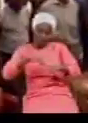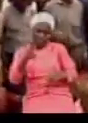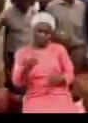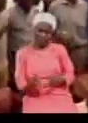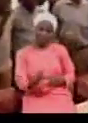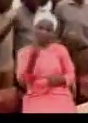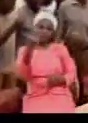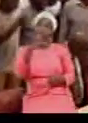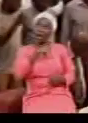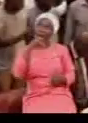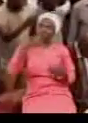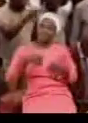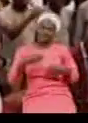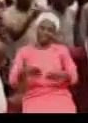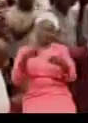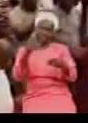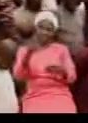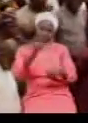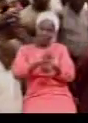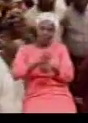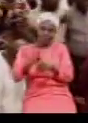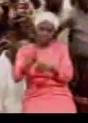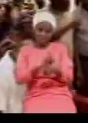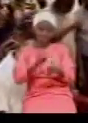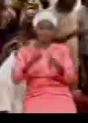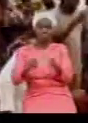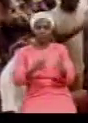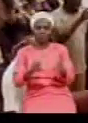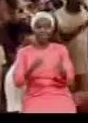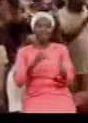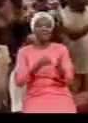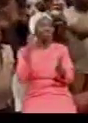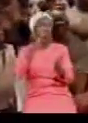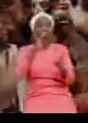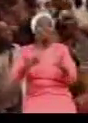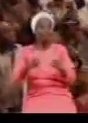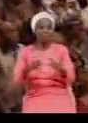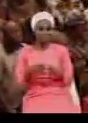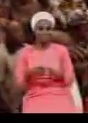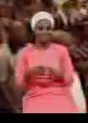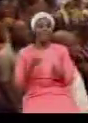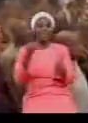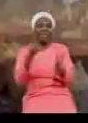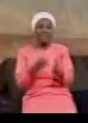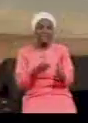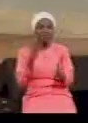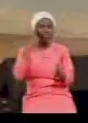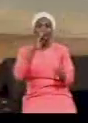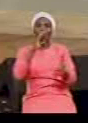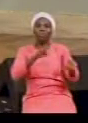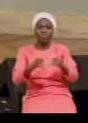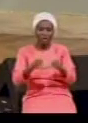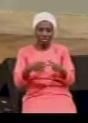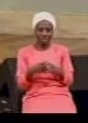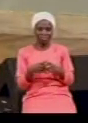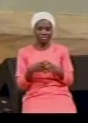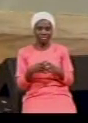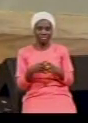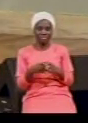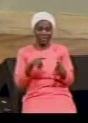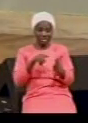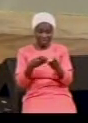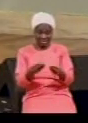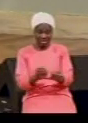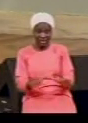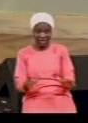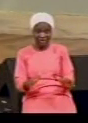you duty. He has given you assignment. It will be done. It will be done. This land will